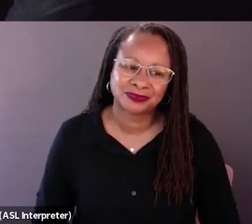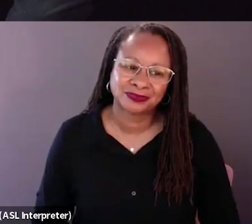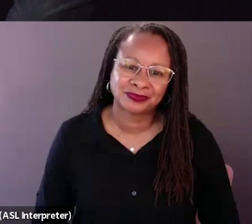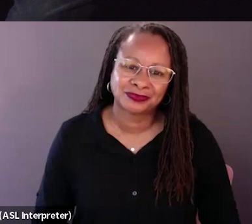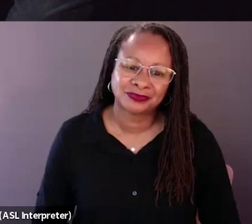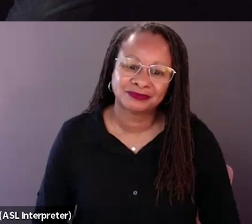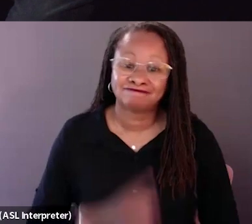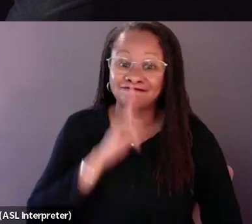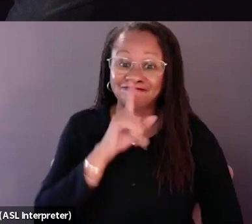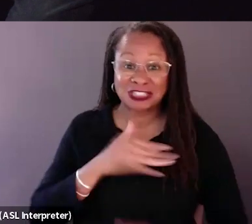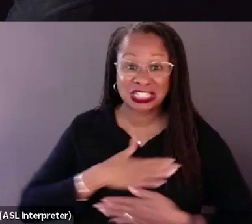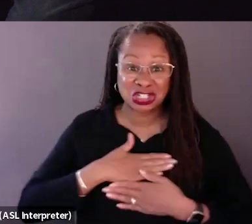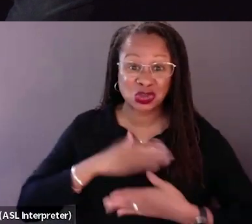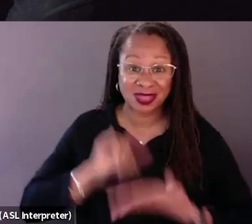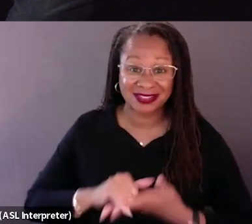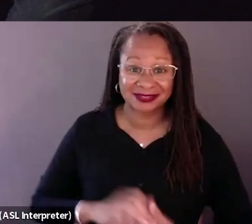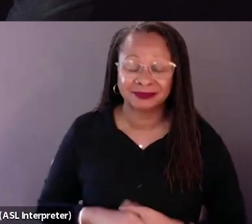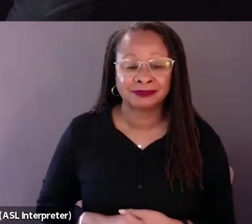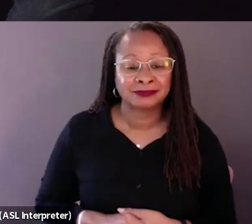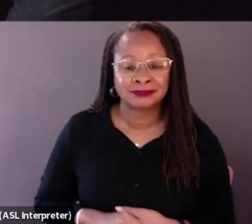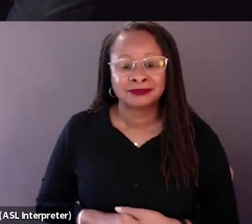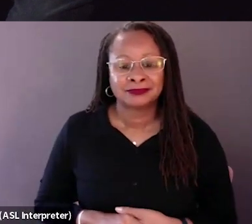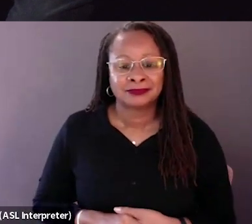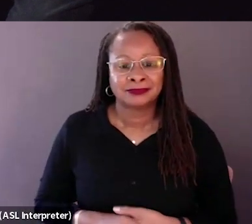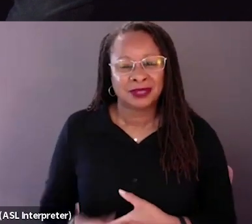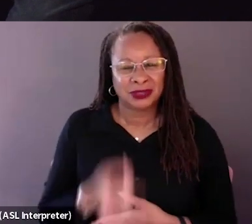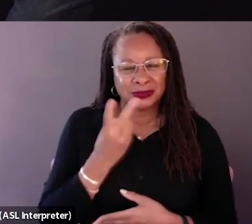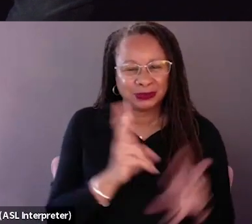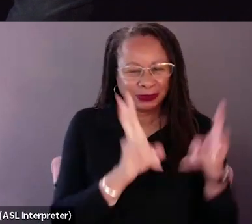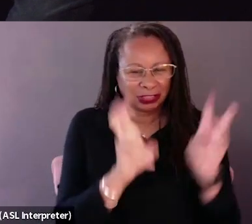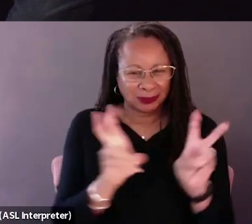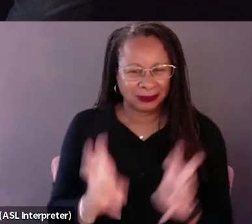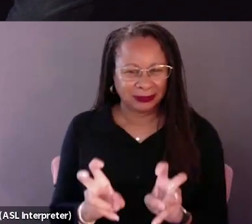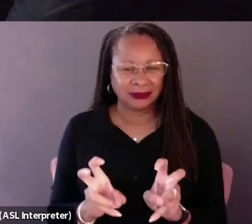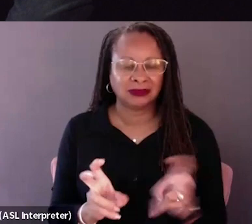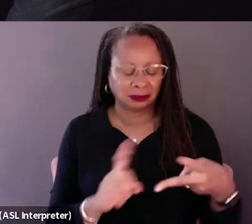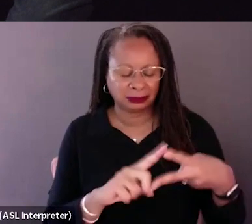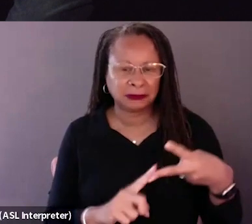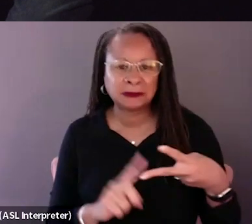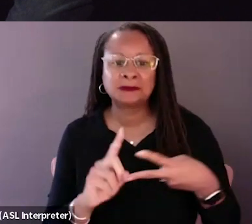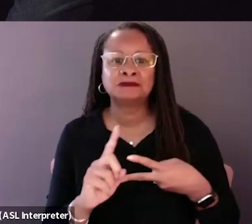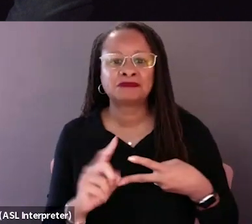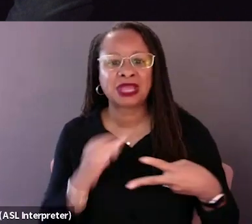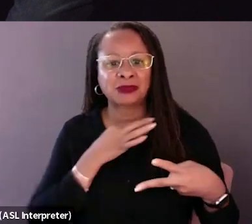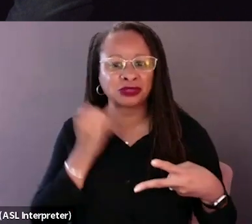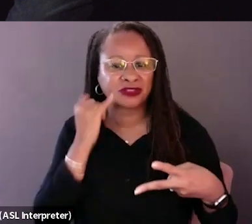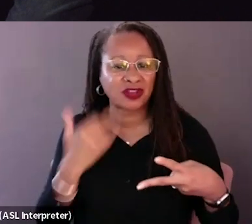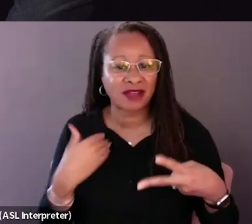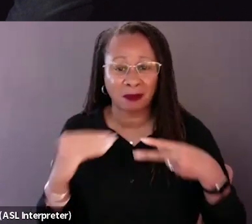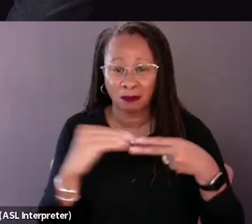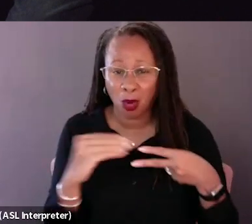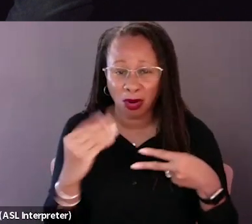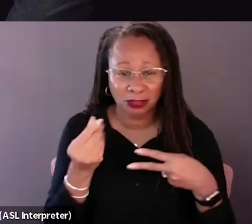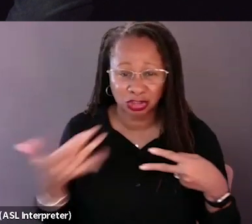Really enjoyed that. There were two little topics that I saw just kind of hit, and I'm wondering if there was more material you just